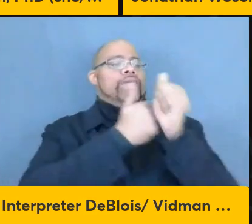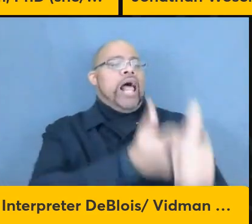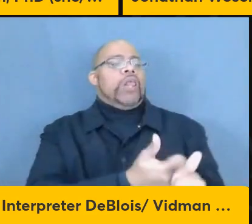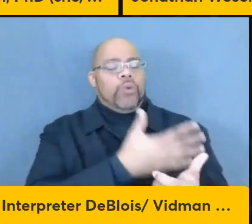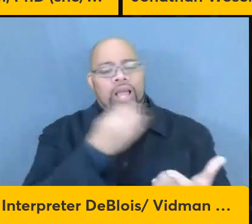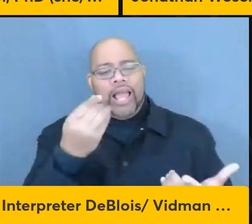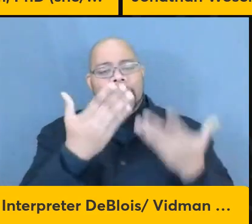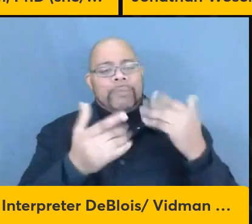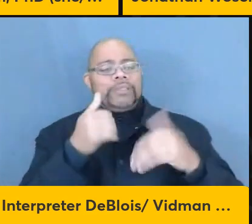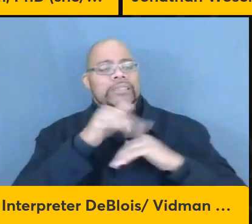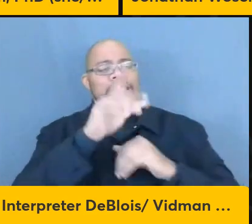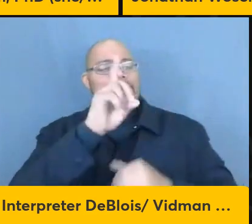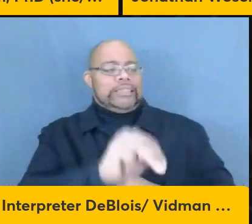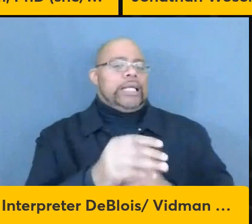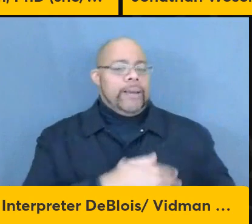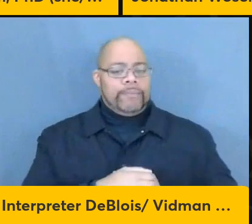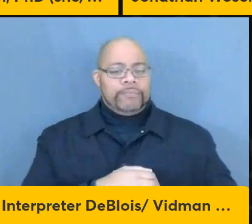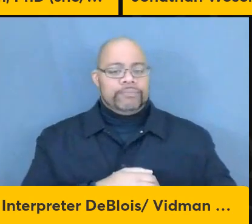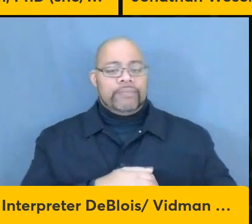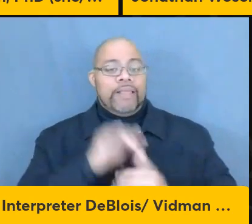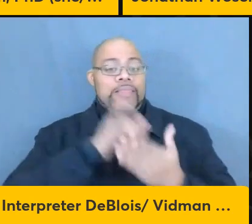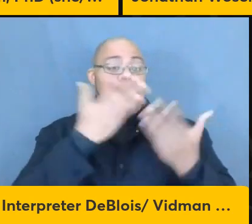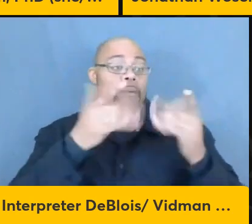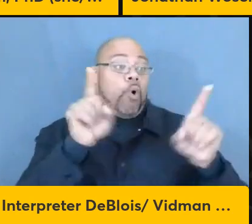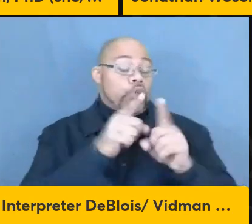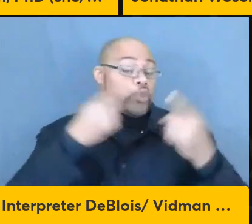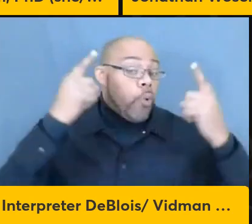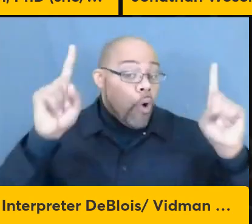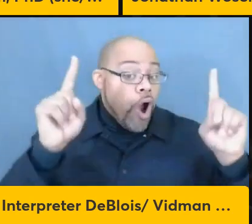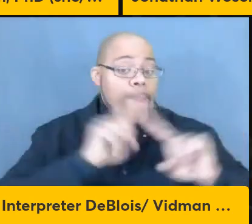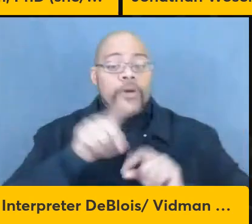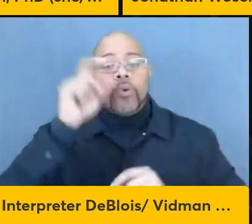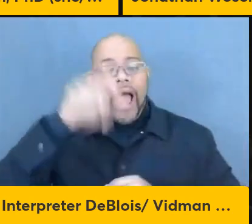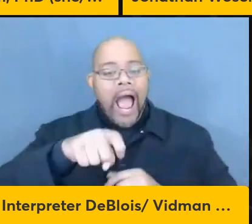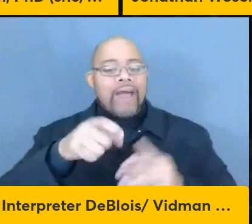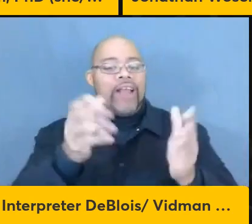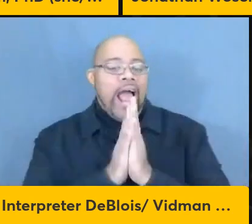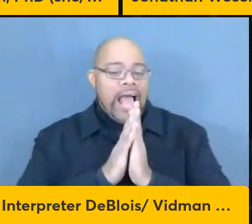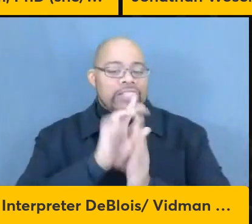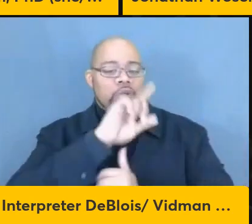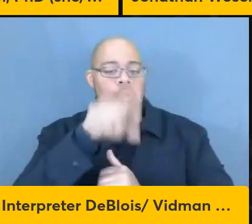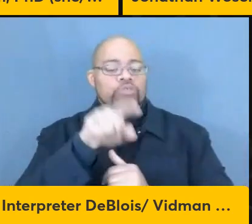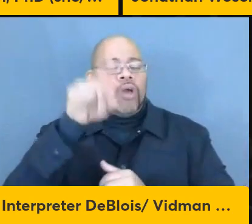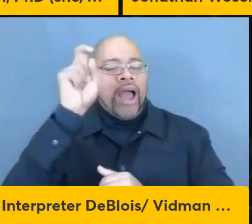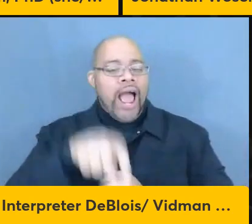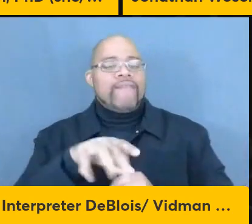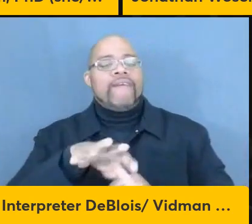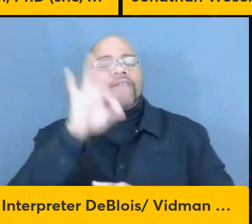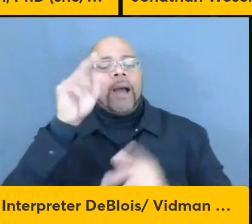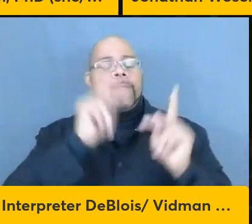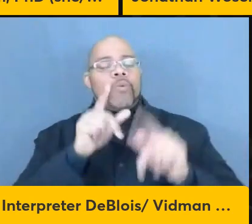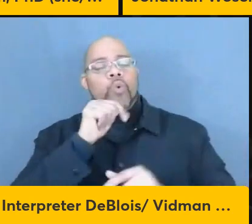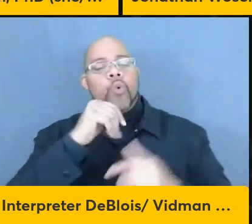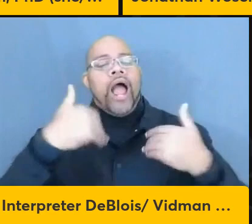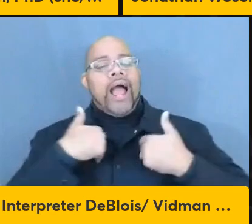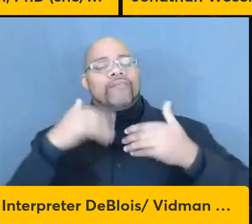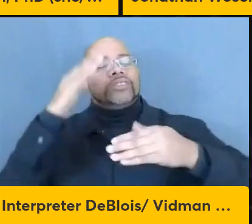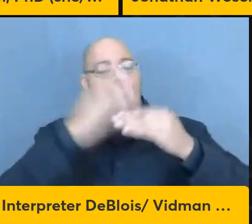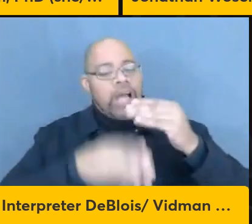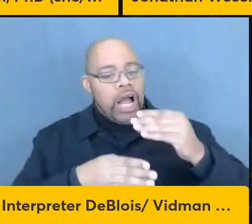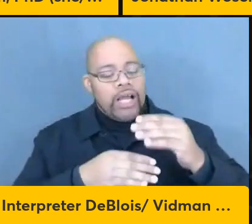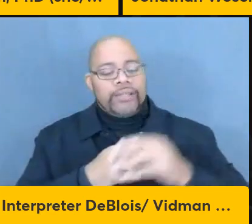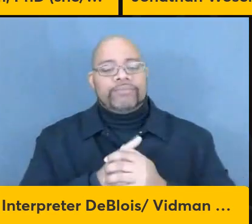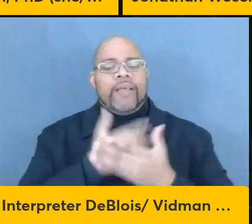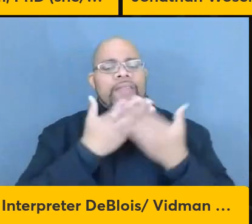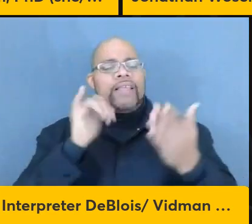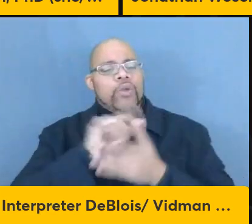and you might send them a DM. That might also work, but you have to ask questions. You have to find people who have done